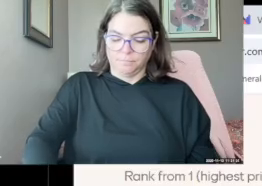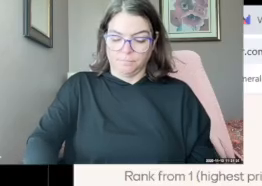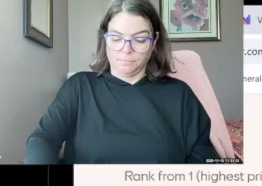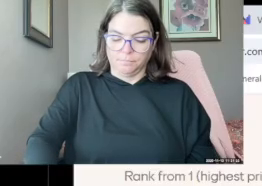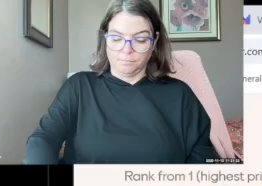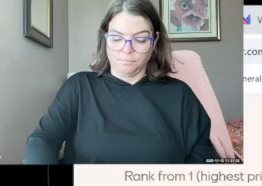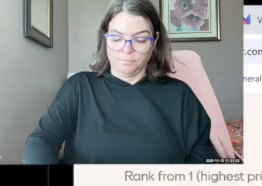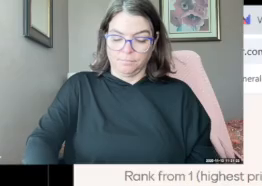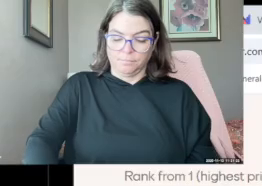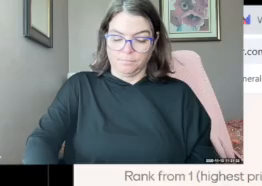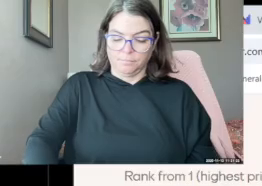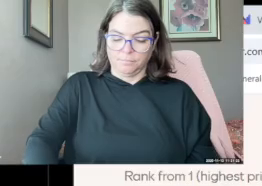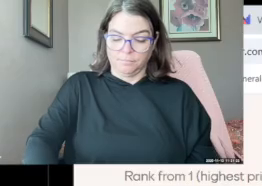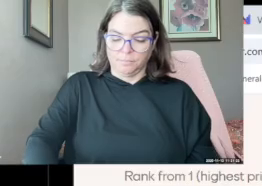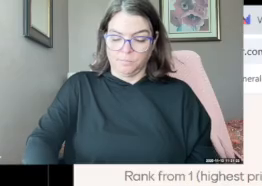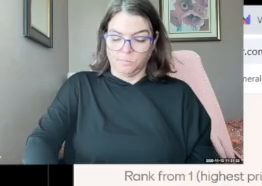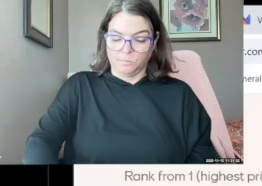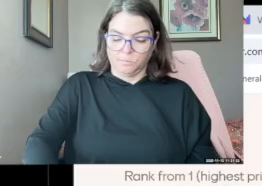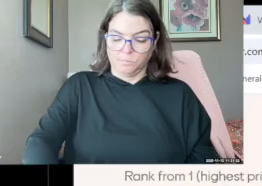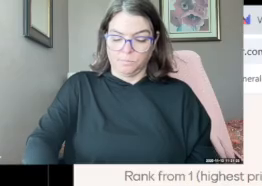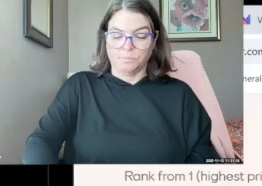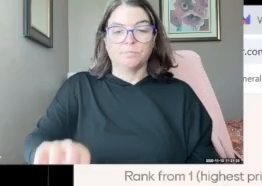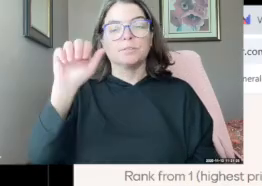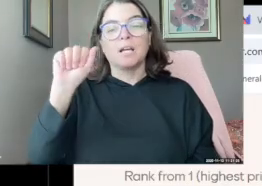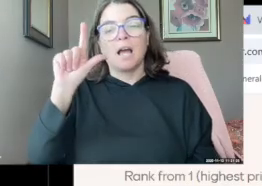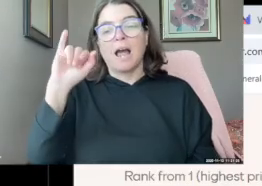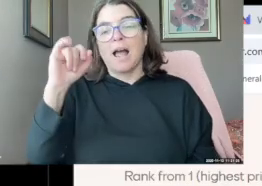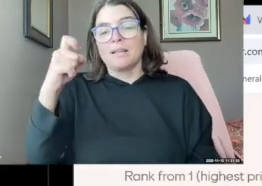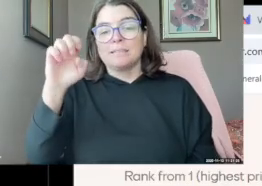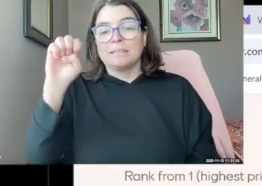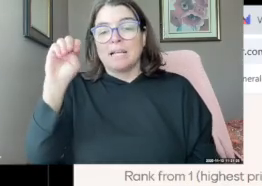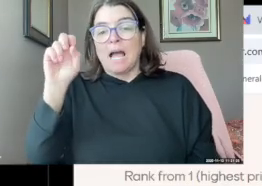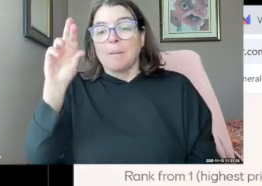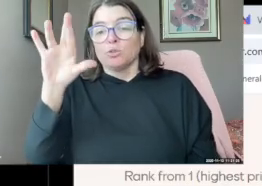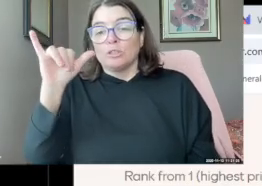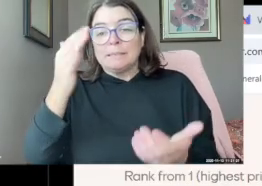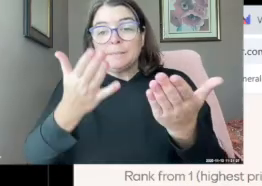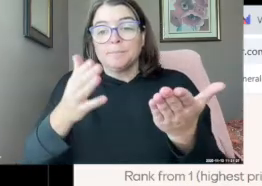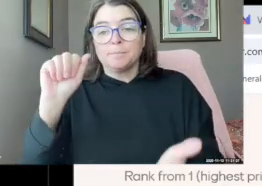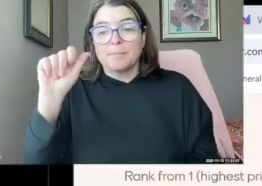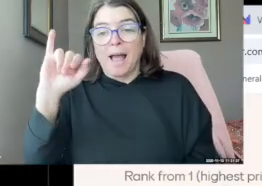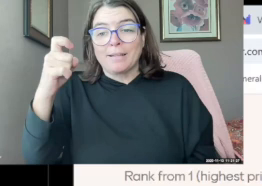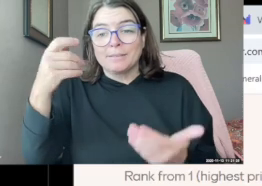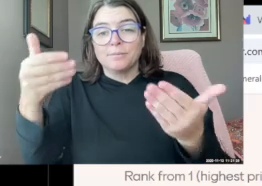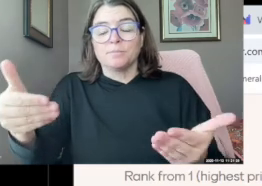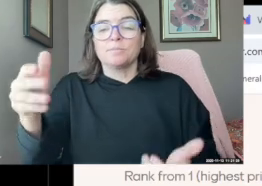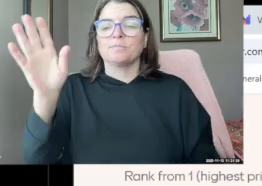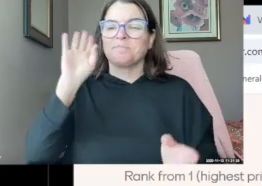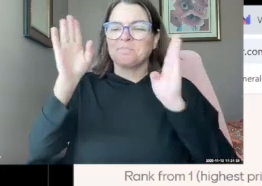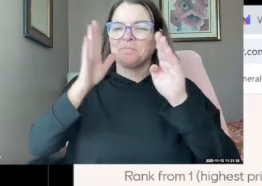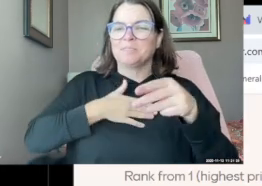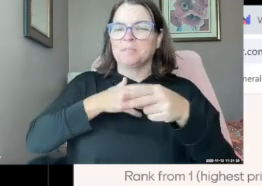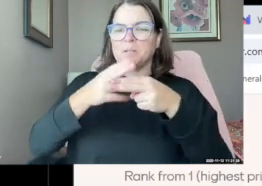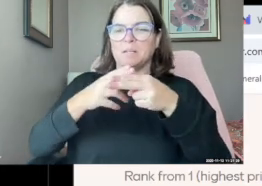Okay, next we're going to go to Alex Emery. Alex, please go ahead.